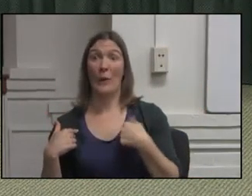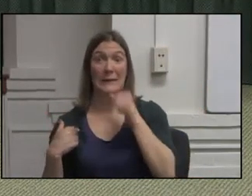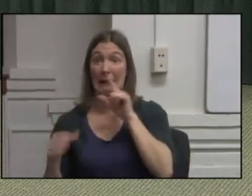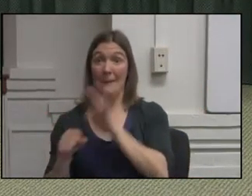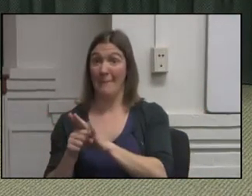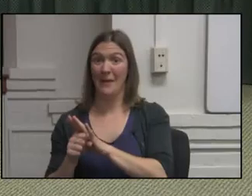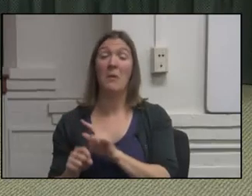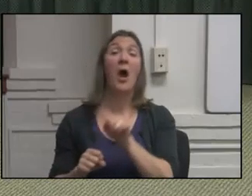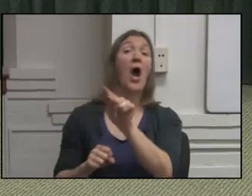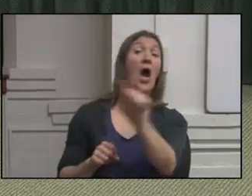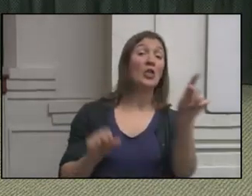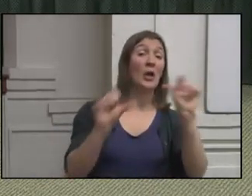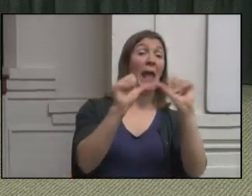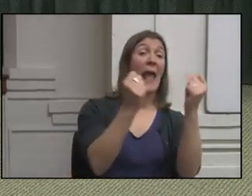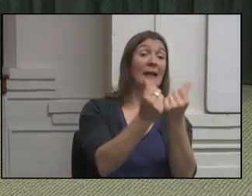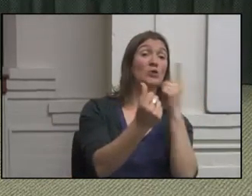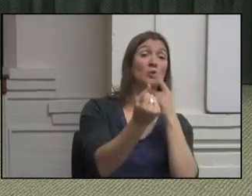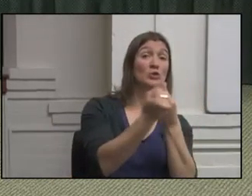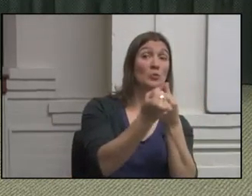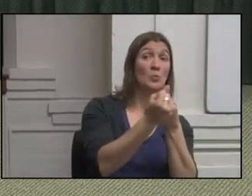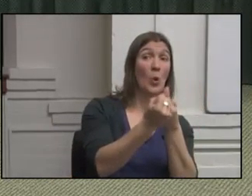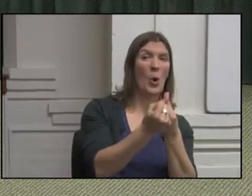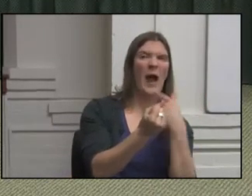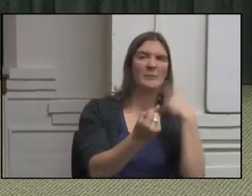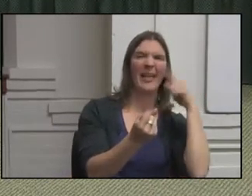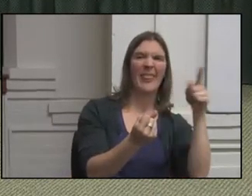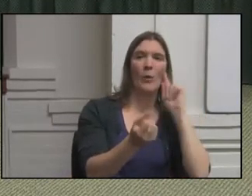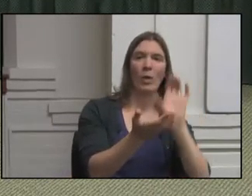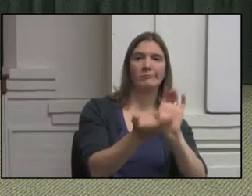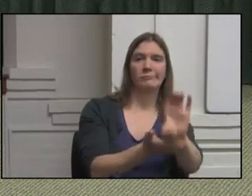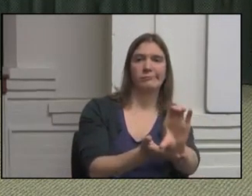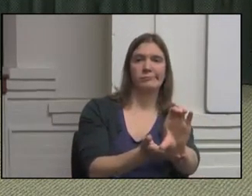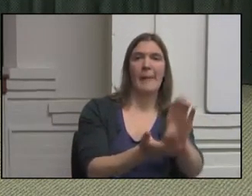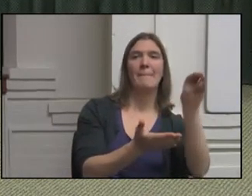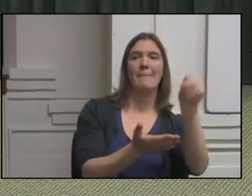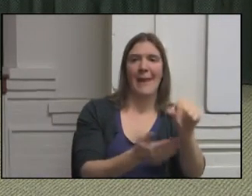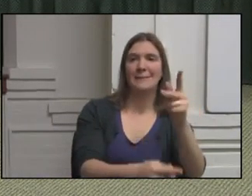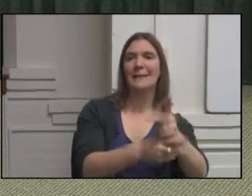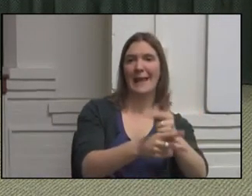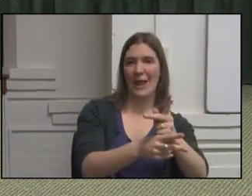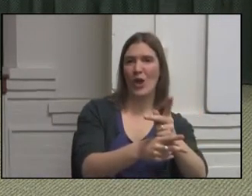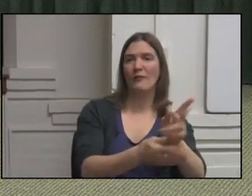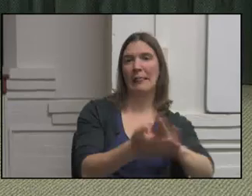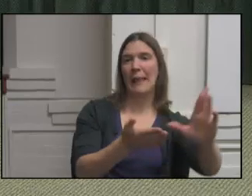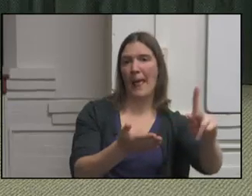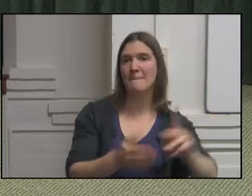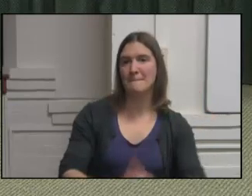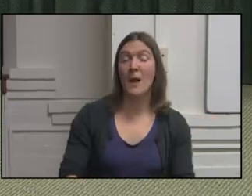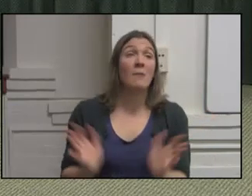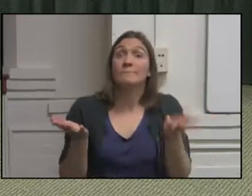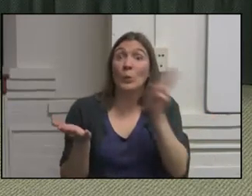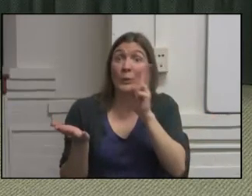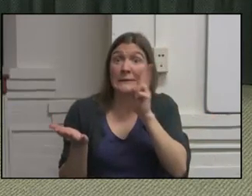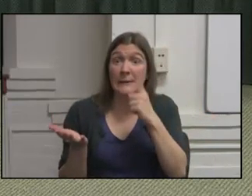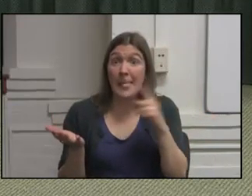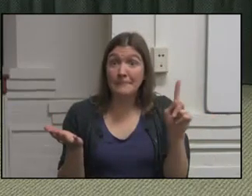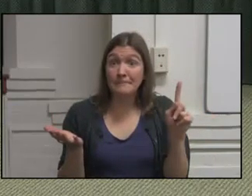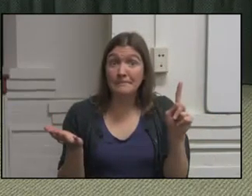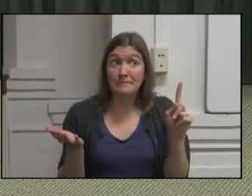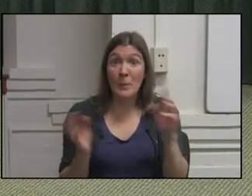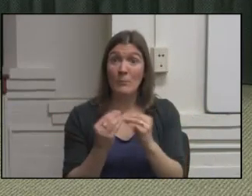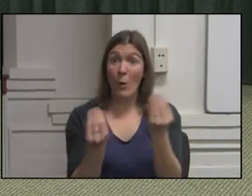commitment, but one of the others who are providing support to the project is likely going to handle that phase of this. But we'll find out